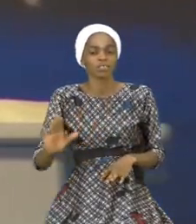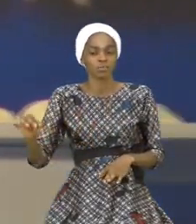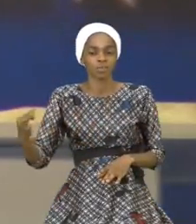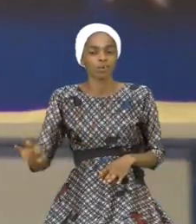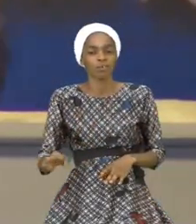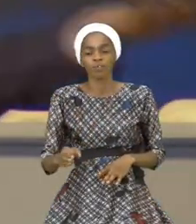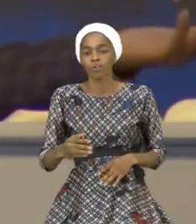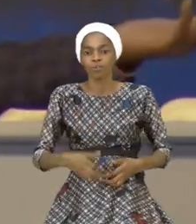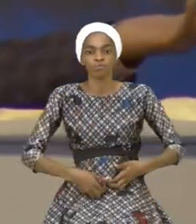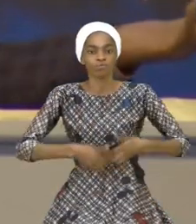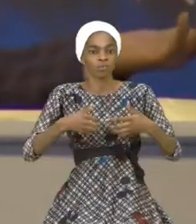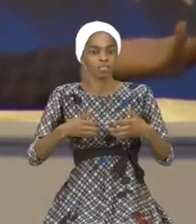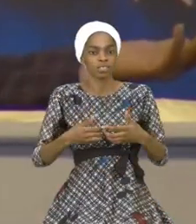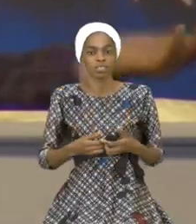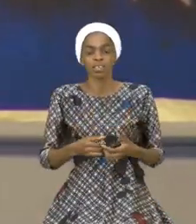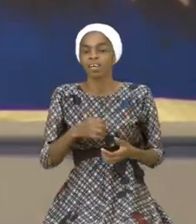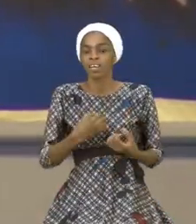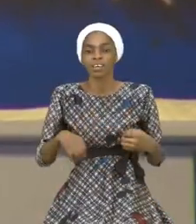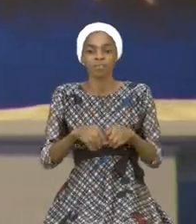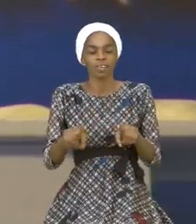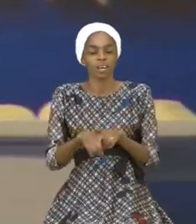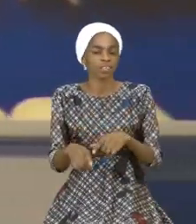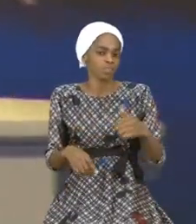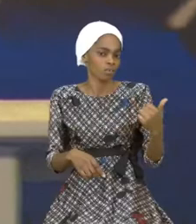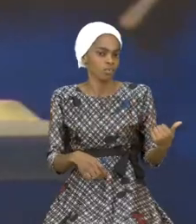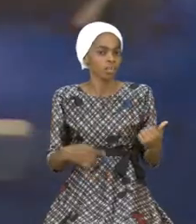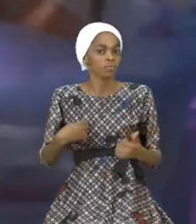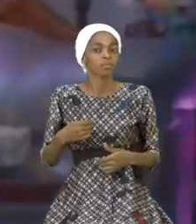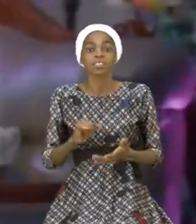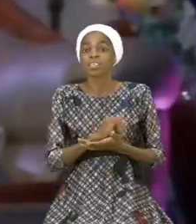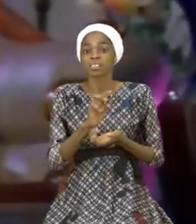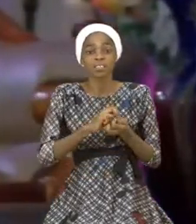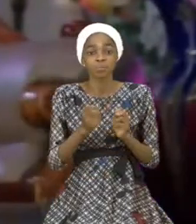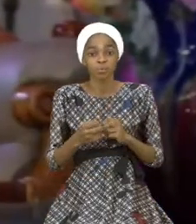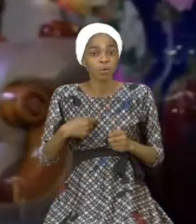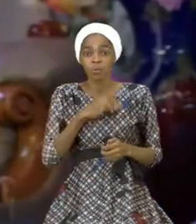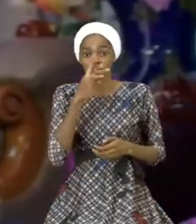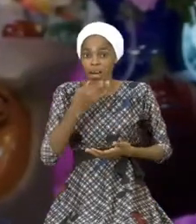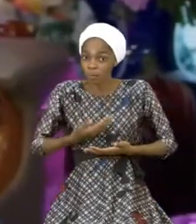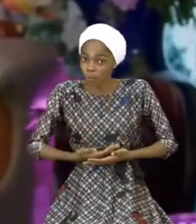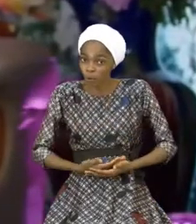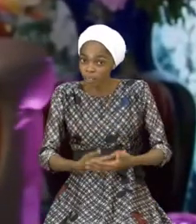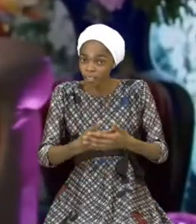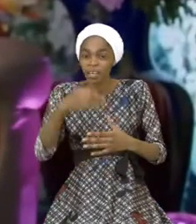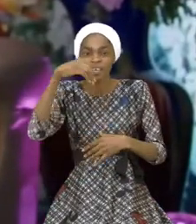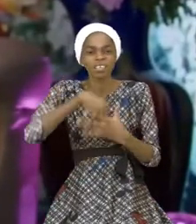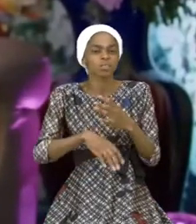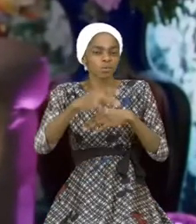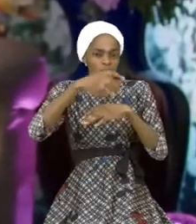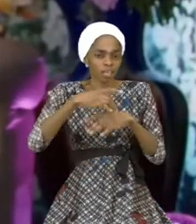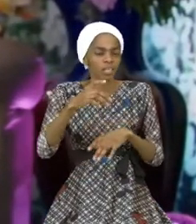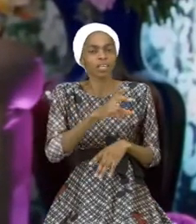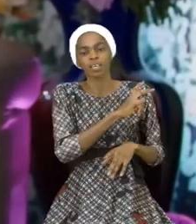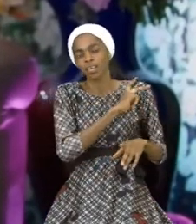others. That's a problem. We were born into an earthly kingdom, and